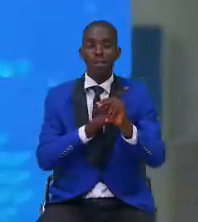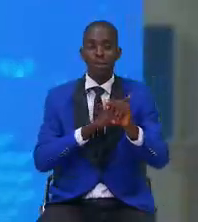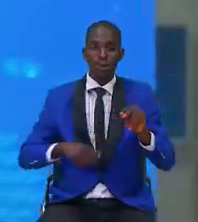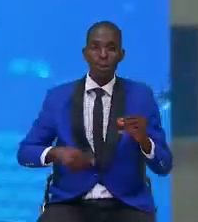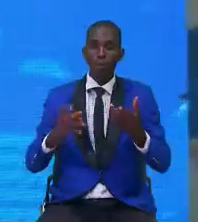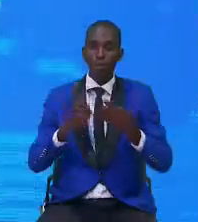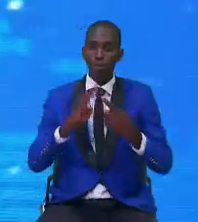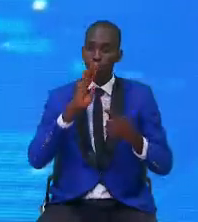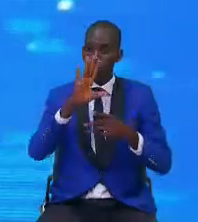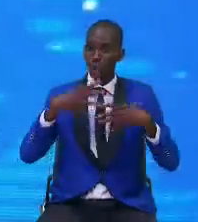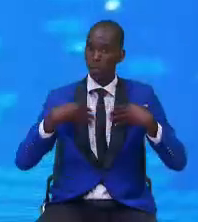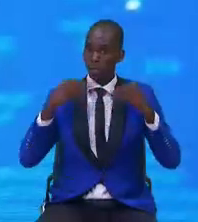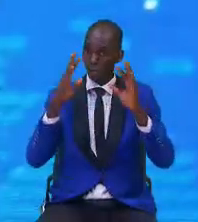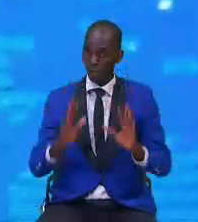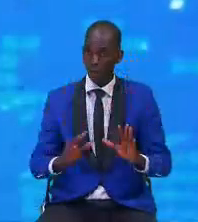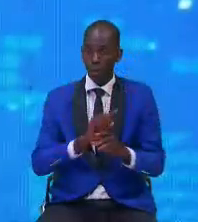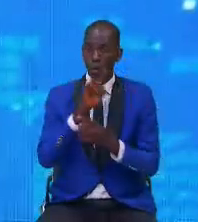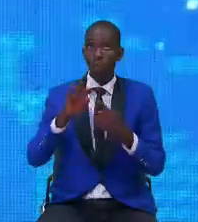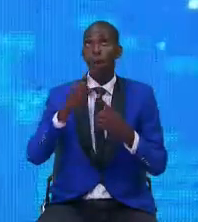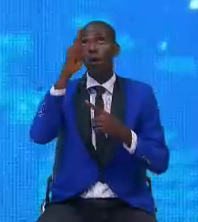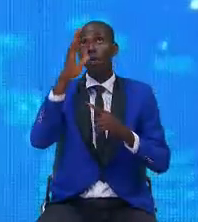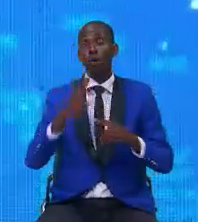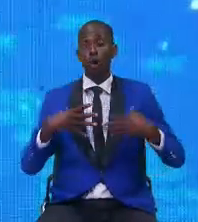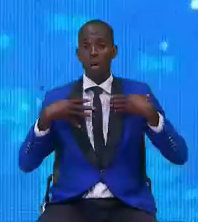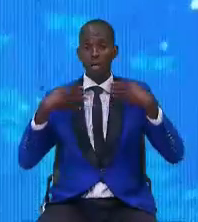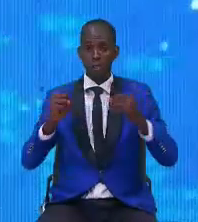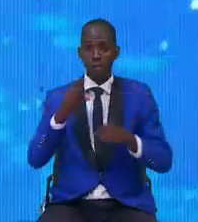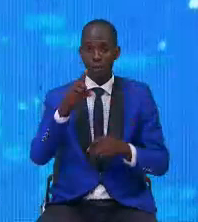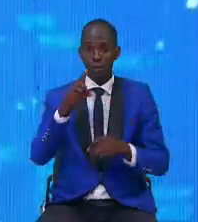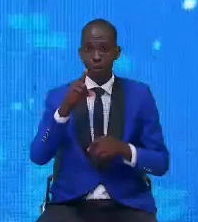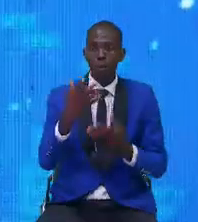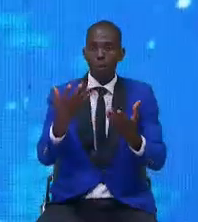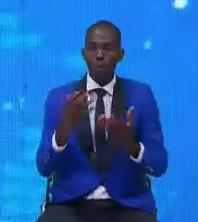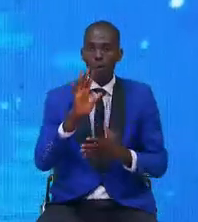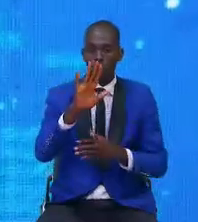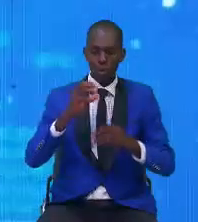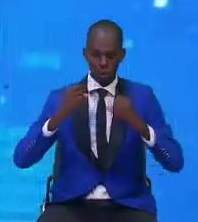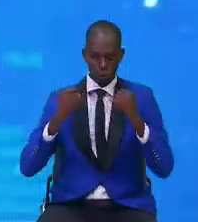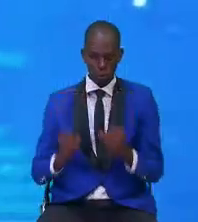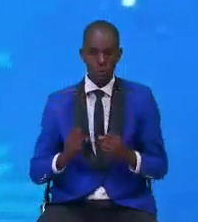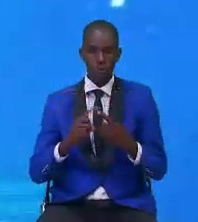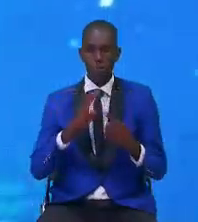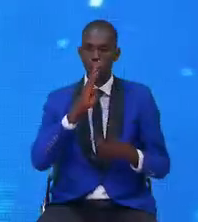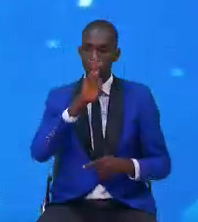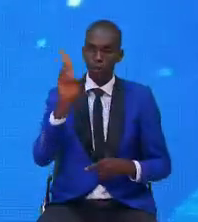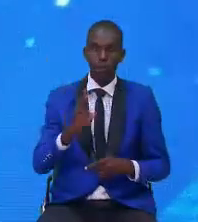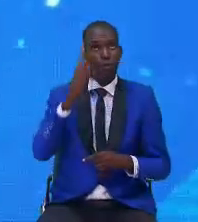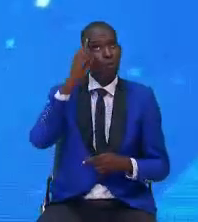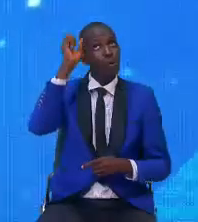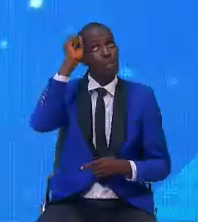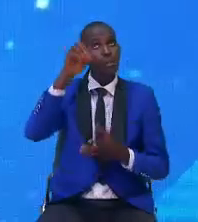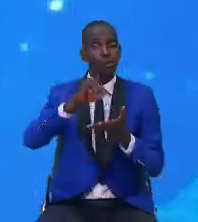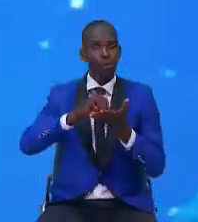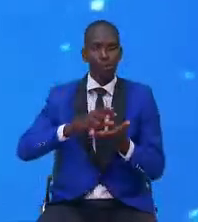He wants to be your healer. And when he heals you, he wants that healing. He wants that strength to